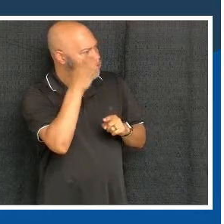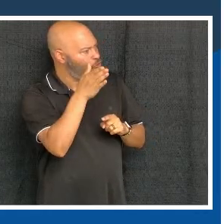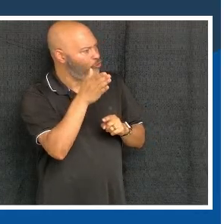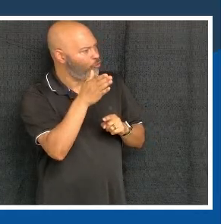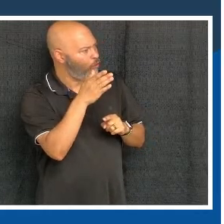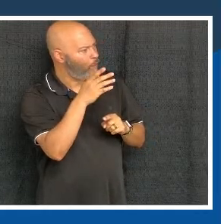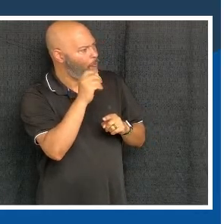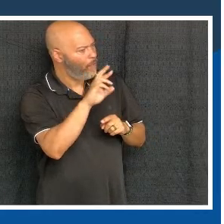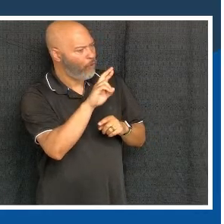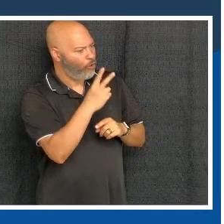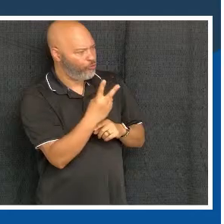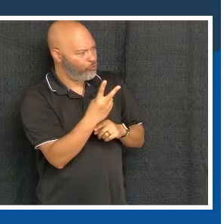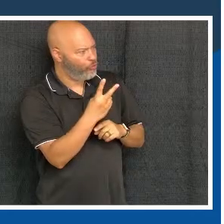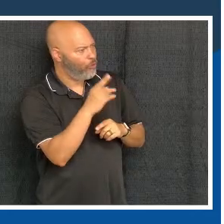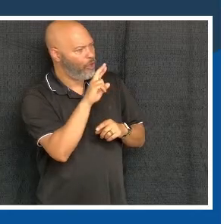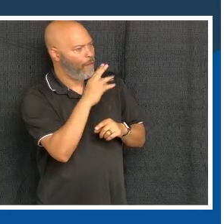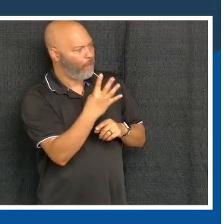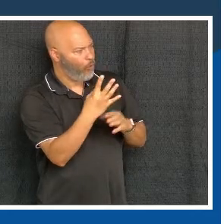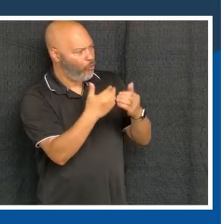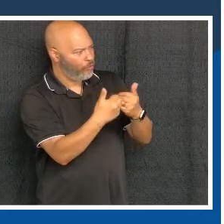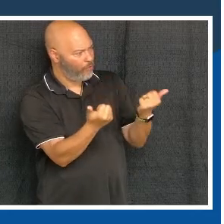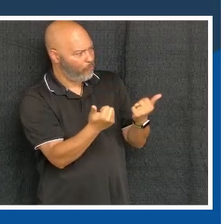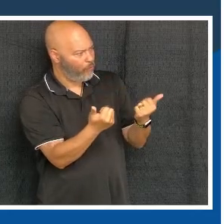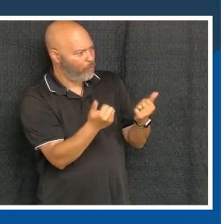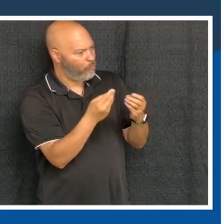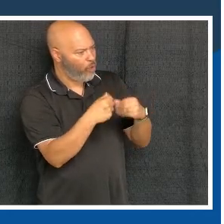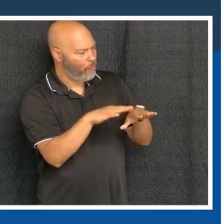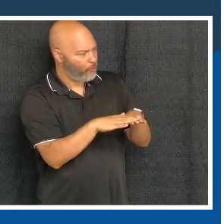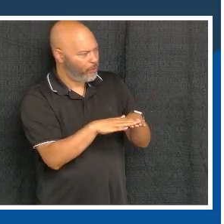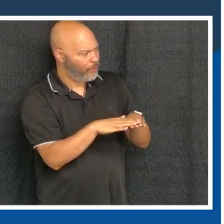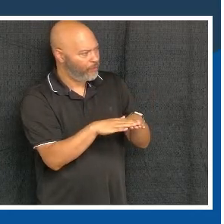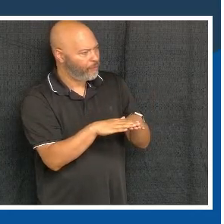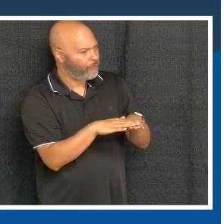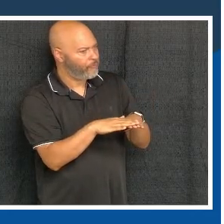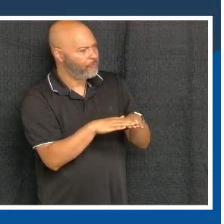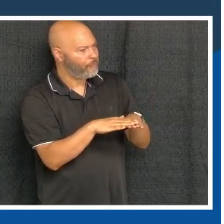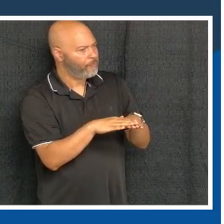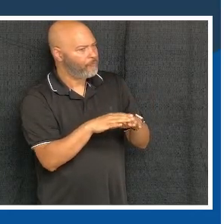subdivision of the R2 and the R4 property.